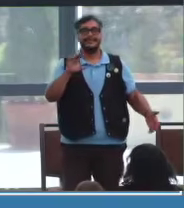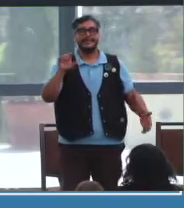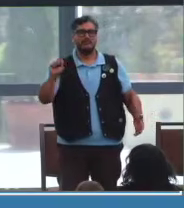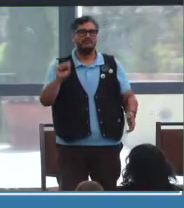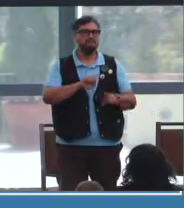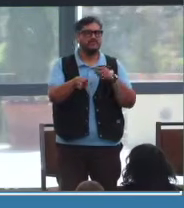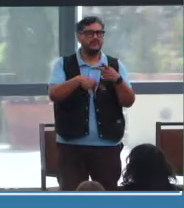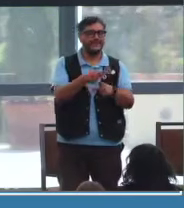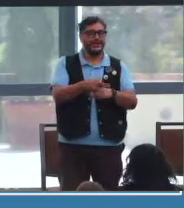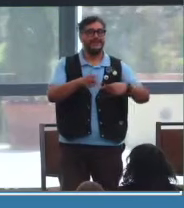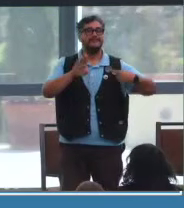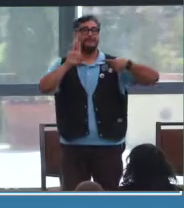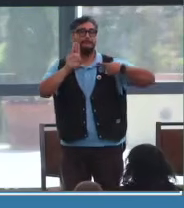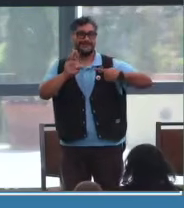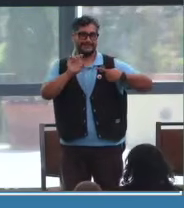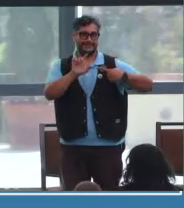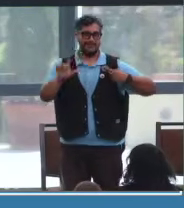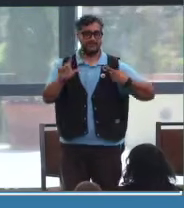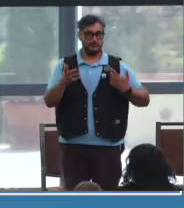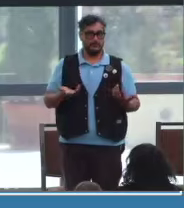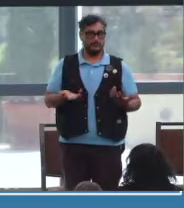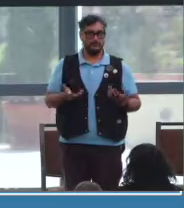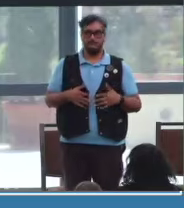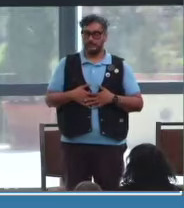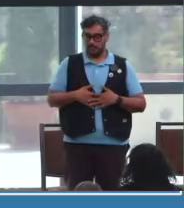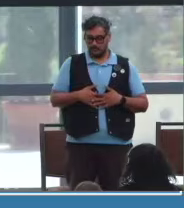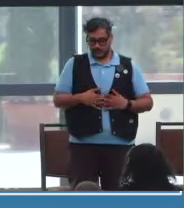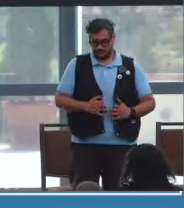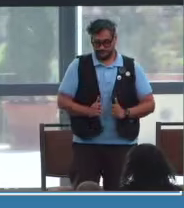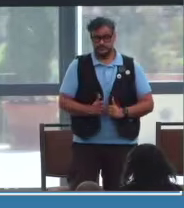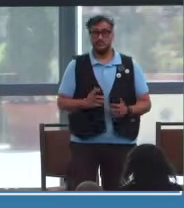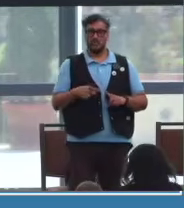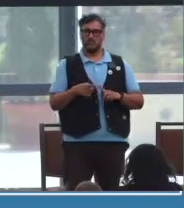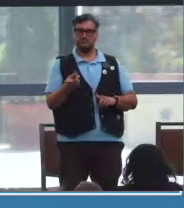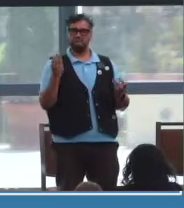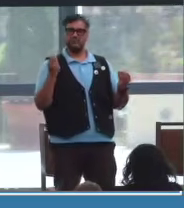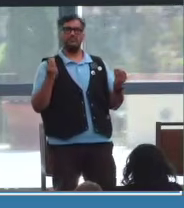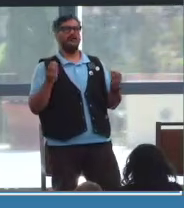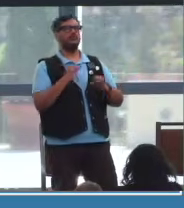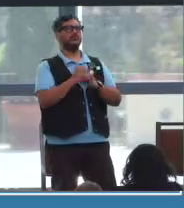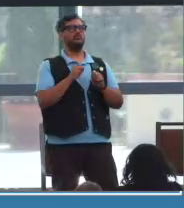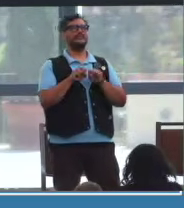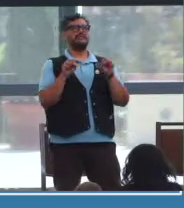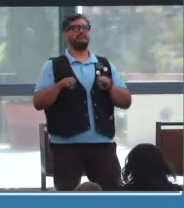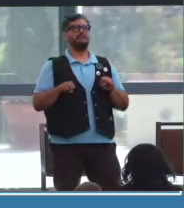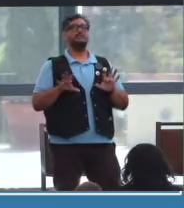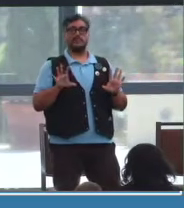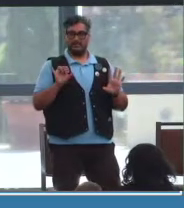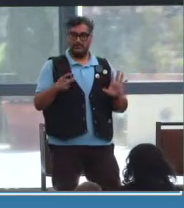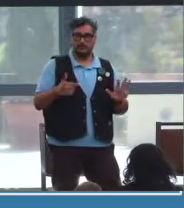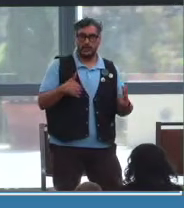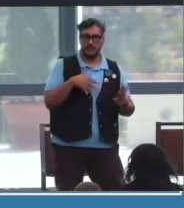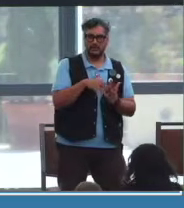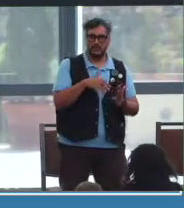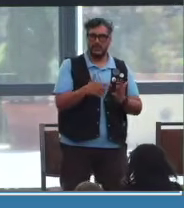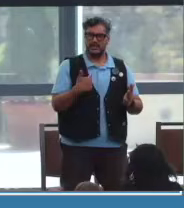of B cells based on their maturation process. So when you consider the immune system, and this is what I studied, this is what